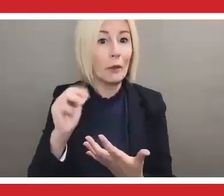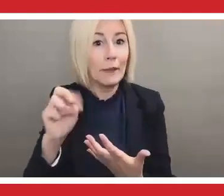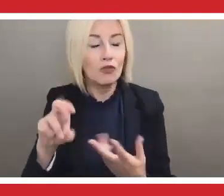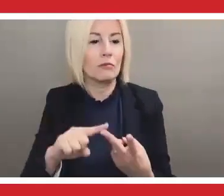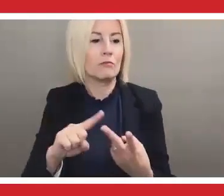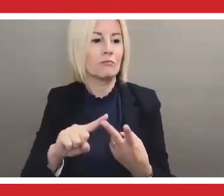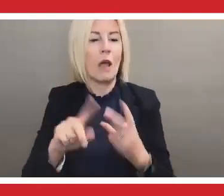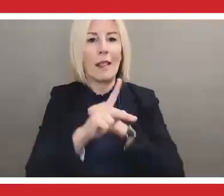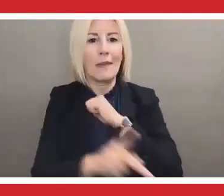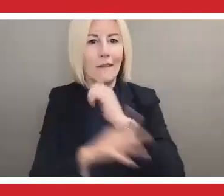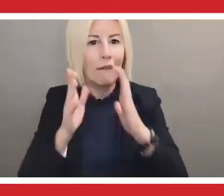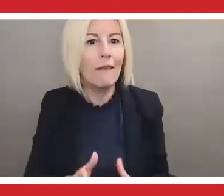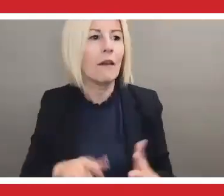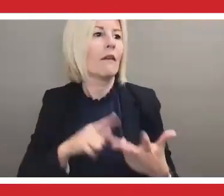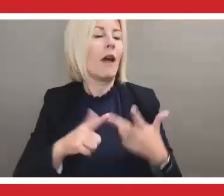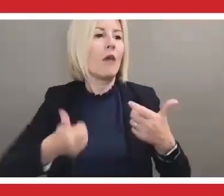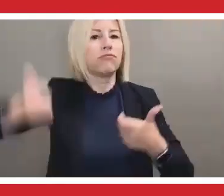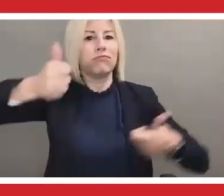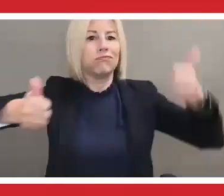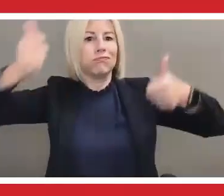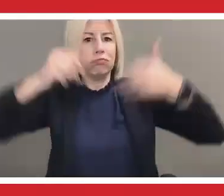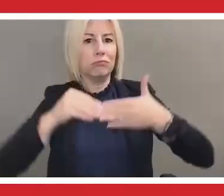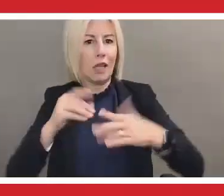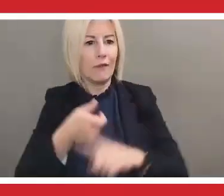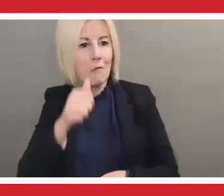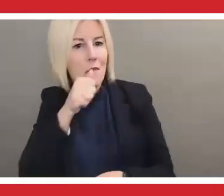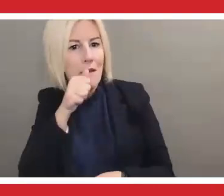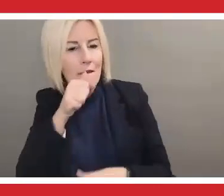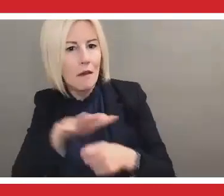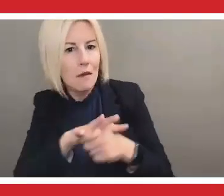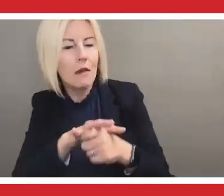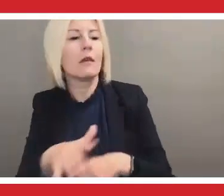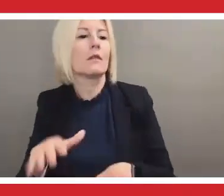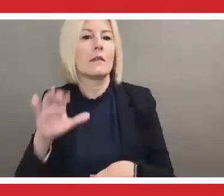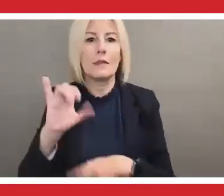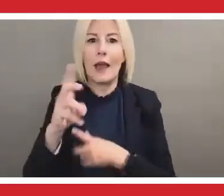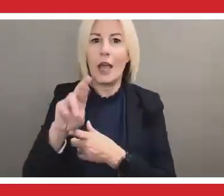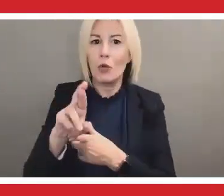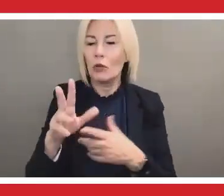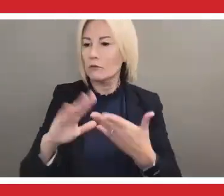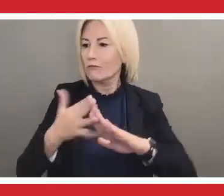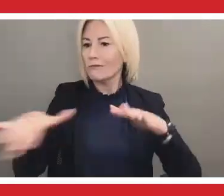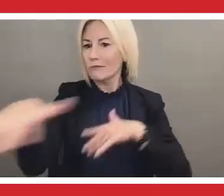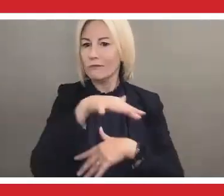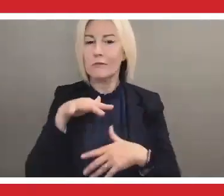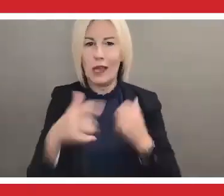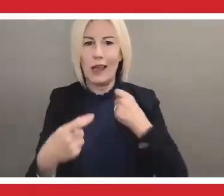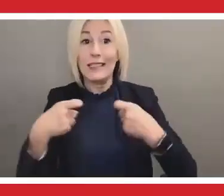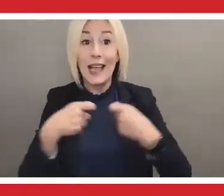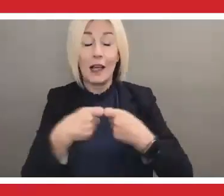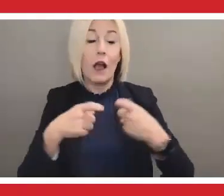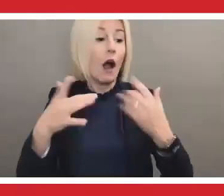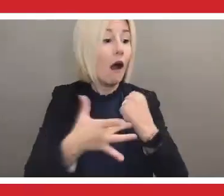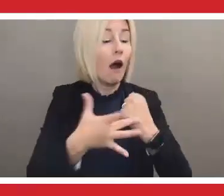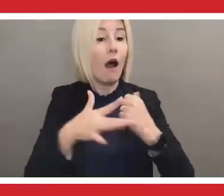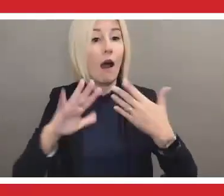parliamentarians, other high-level leaders from the private sector, civil society, the technical community, and others. So looking